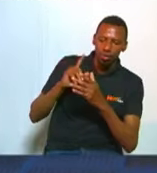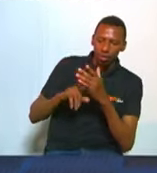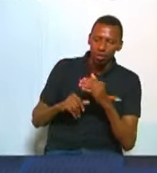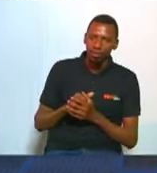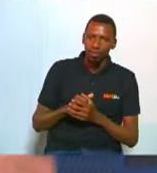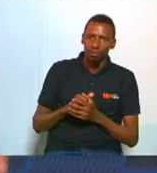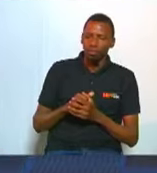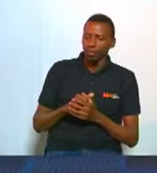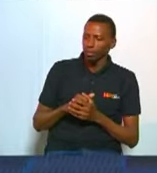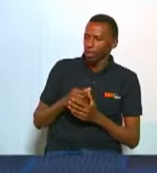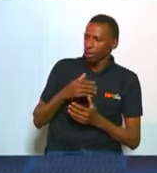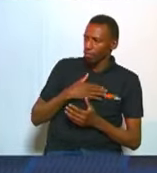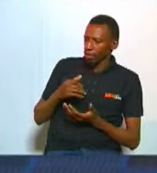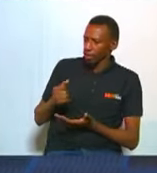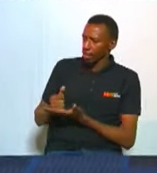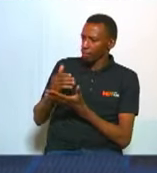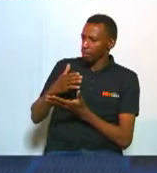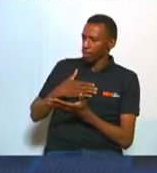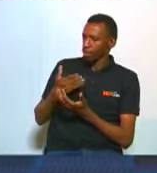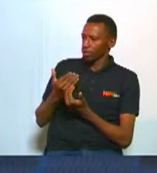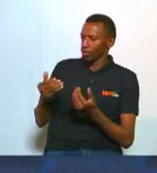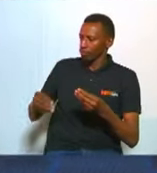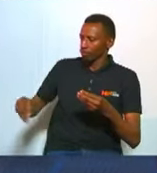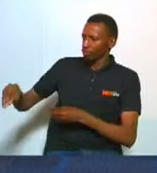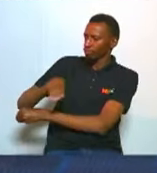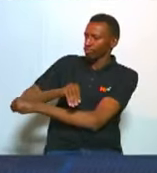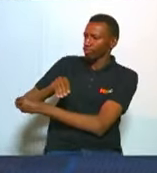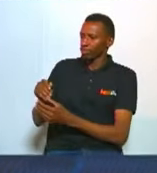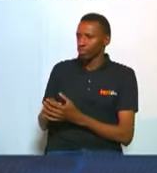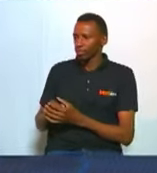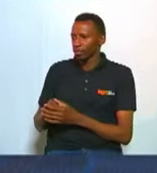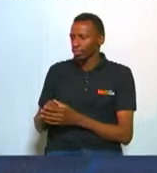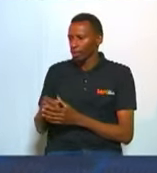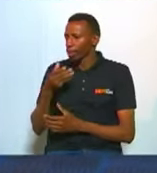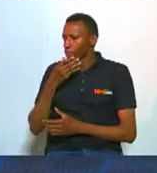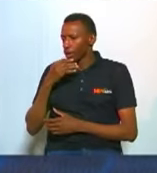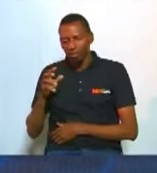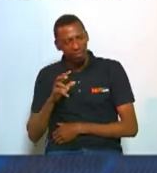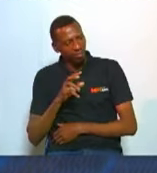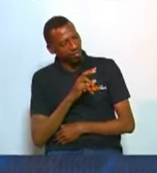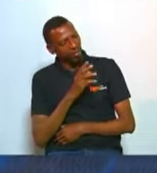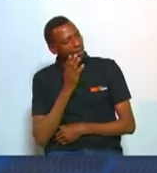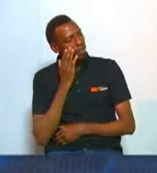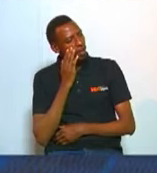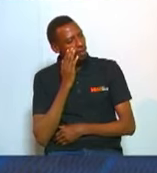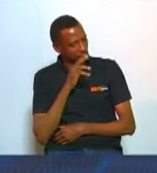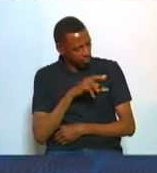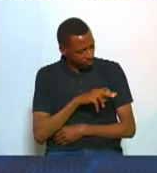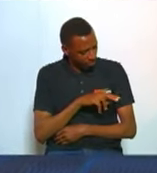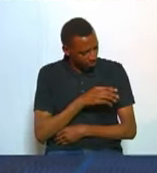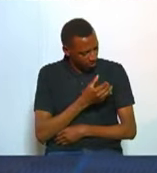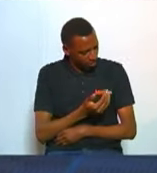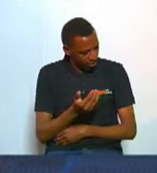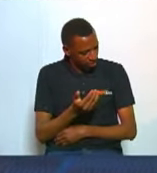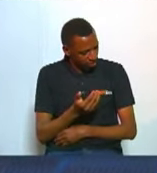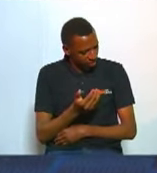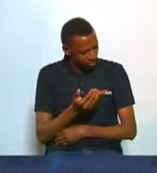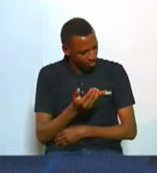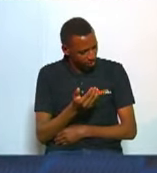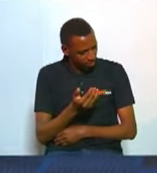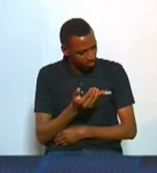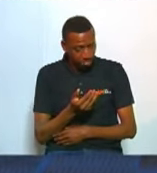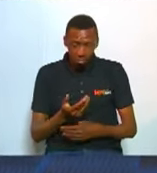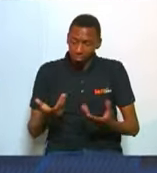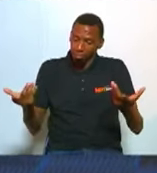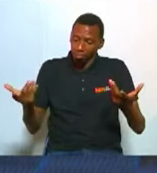assist my child to sit there? The guy just looked at the mother and the child, and he was keeping